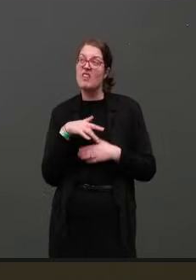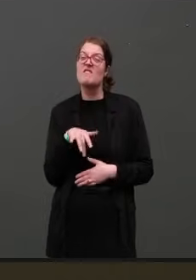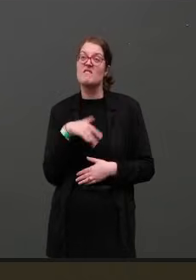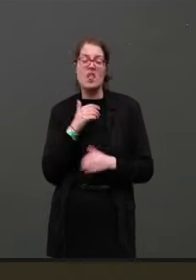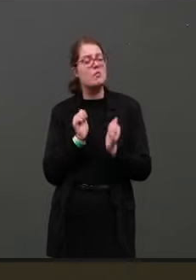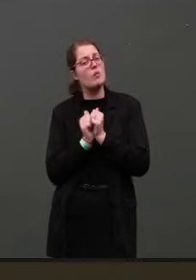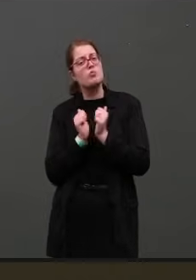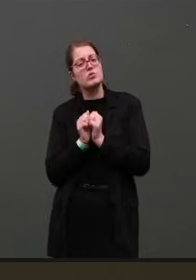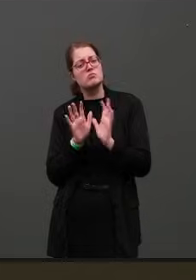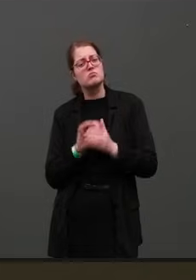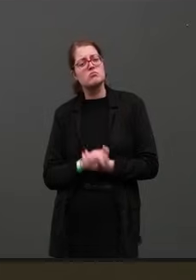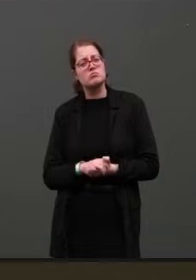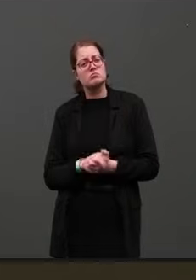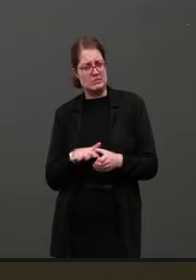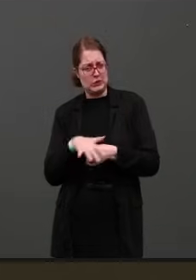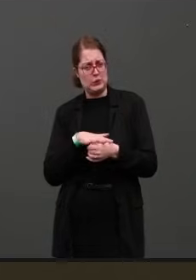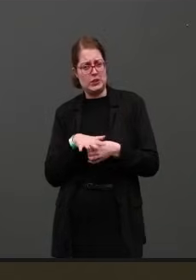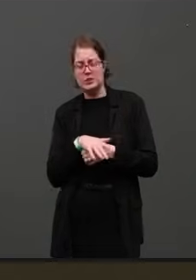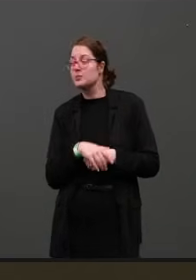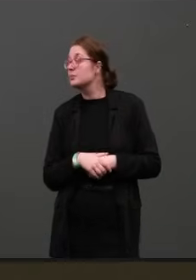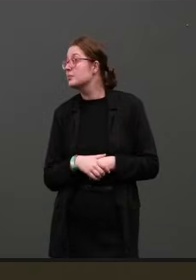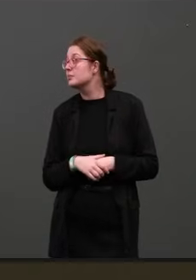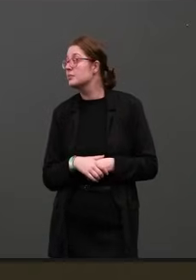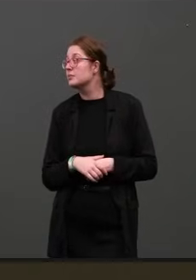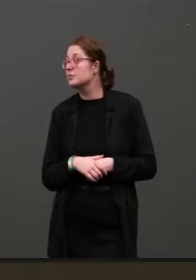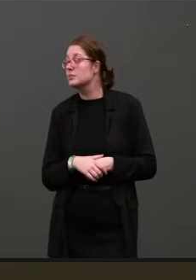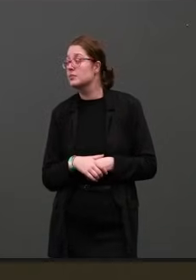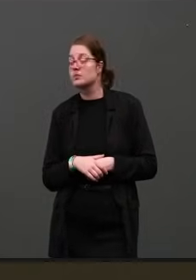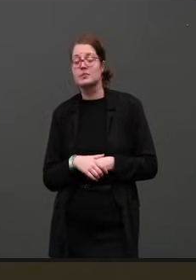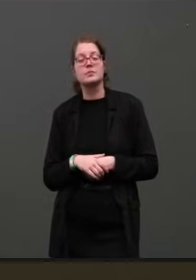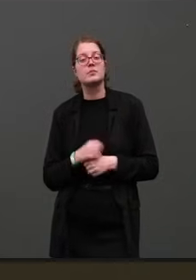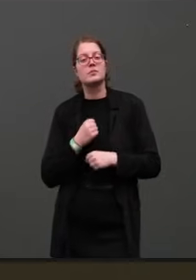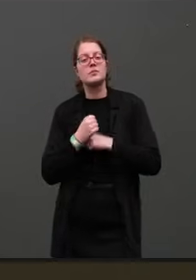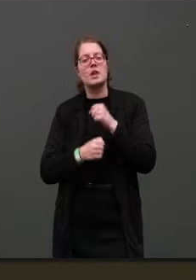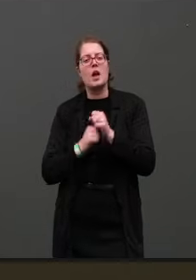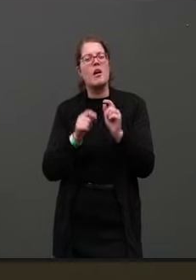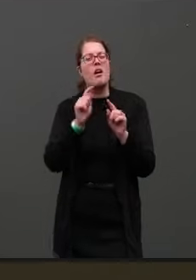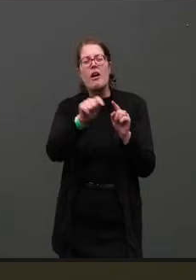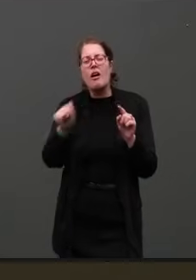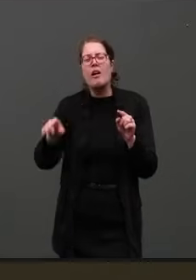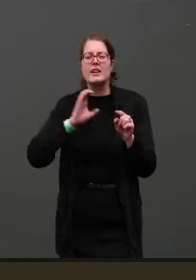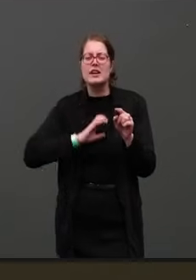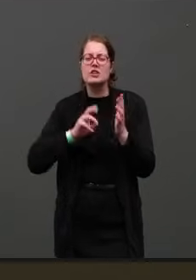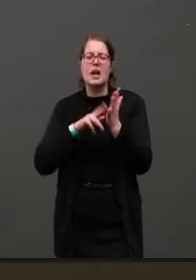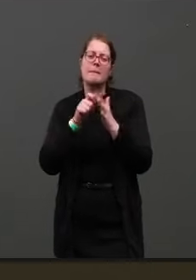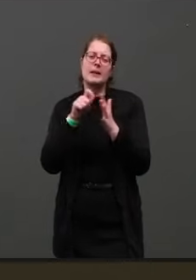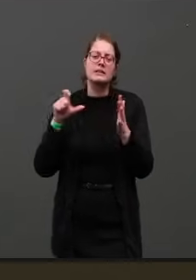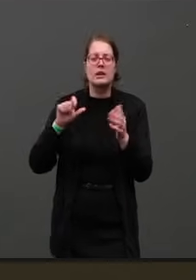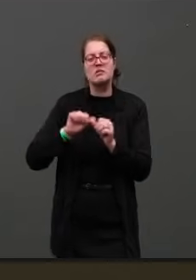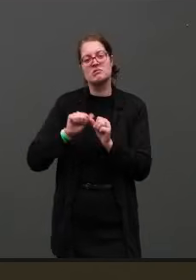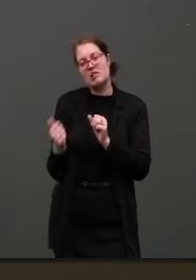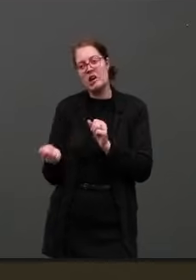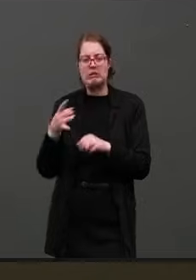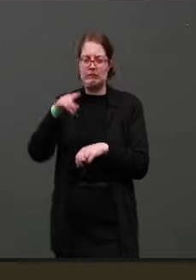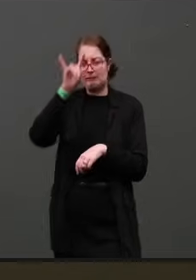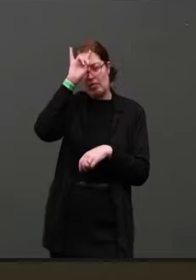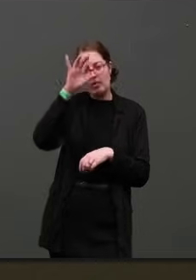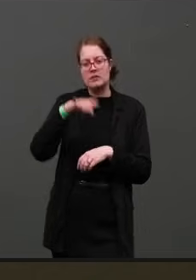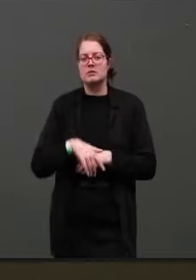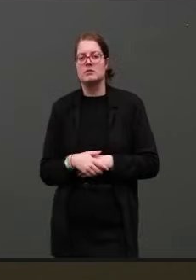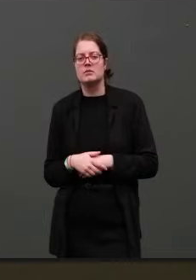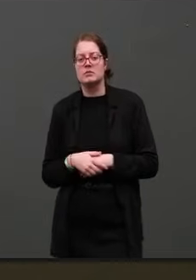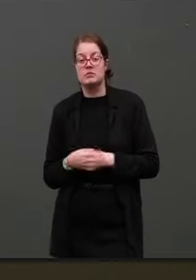the situation. But even in games, there will be other characters, NPCs, sidekicks, villains, so on, who aren't controlled by the